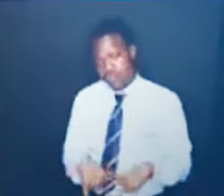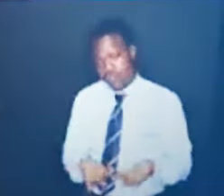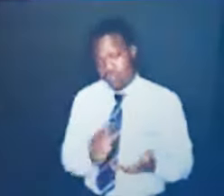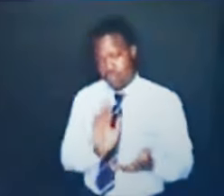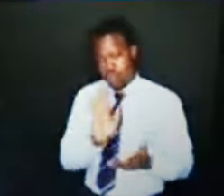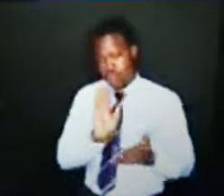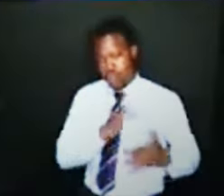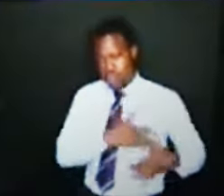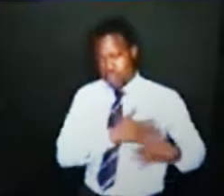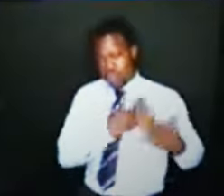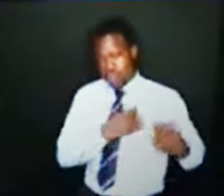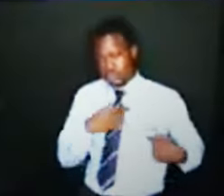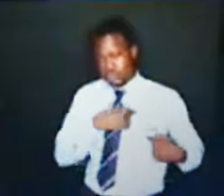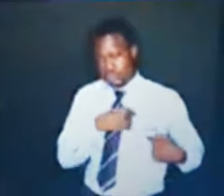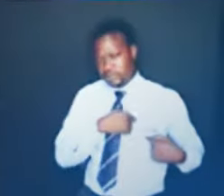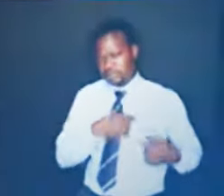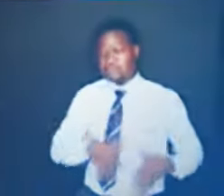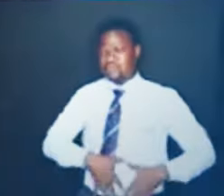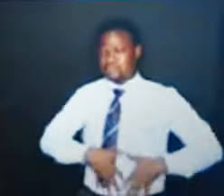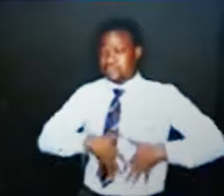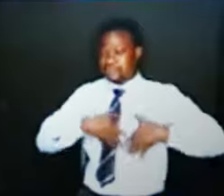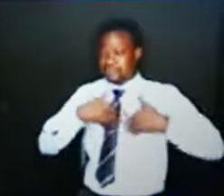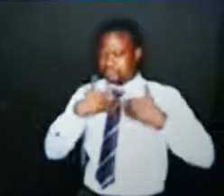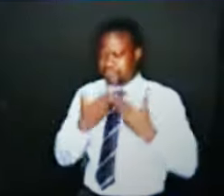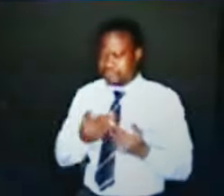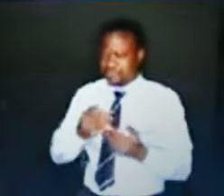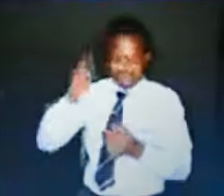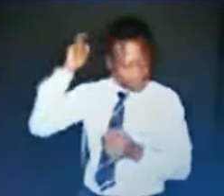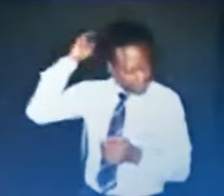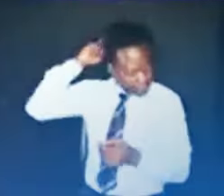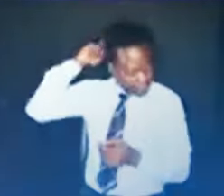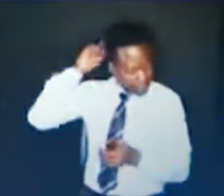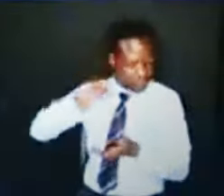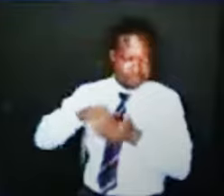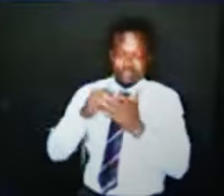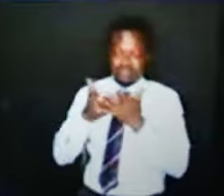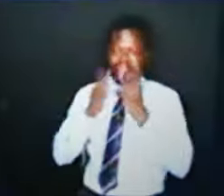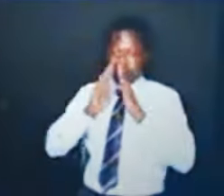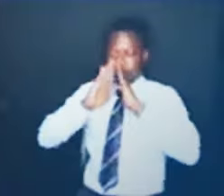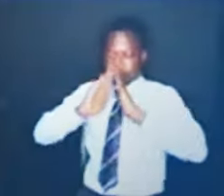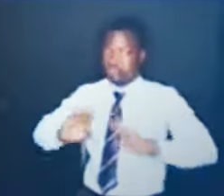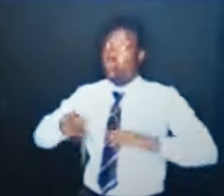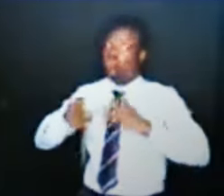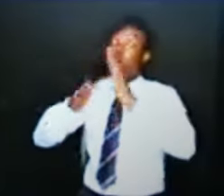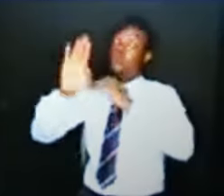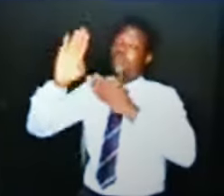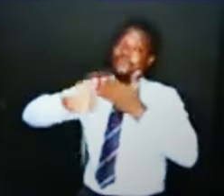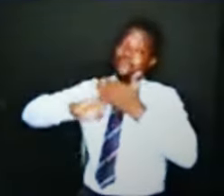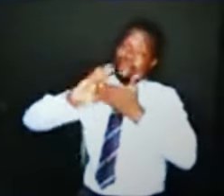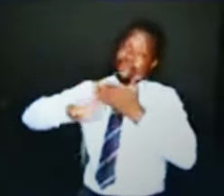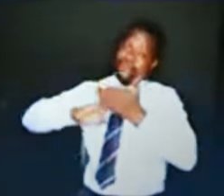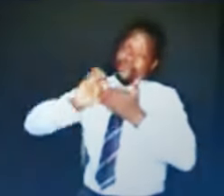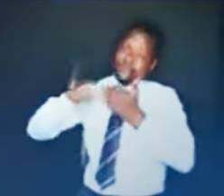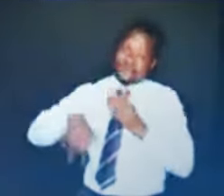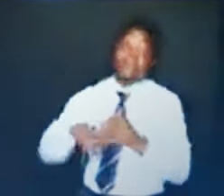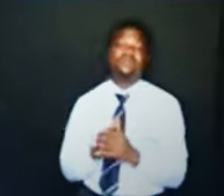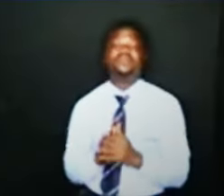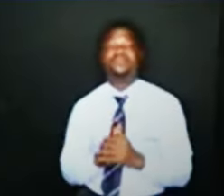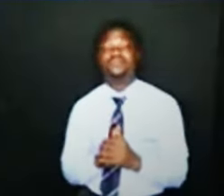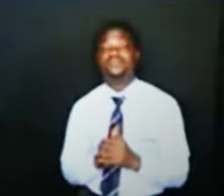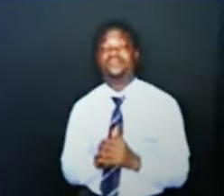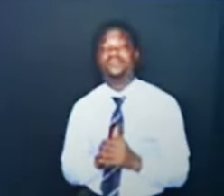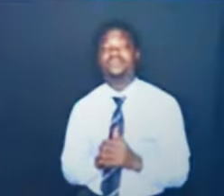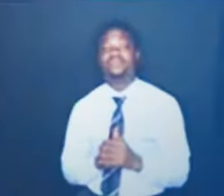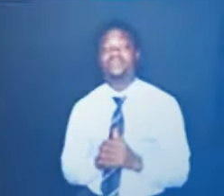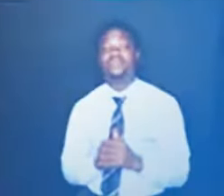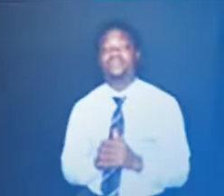your heart with the intention of making peace or receiving God's forgiveness and favor na hey no